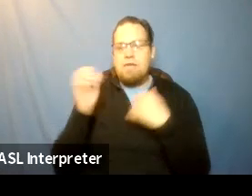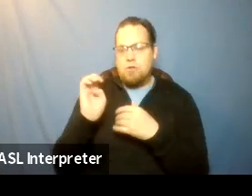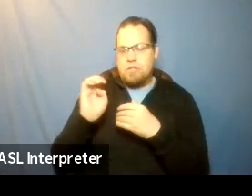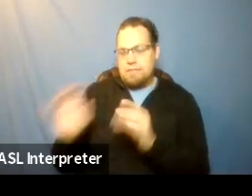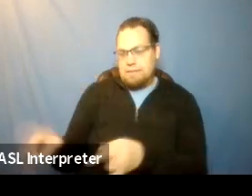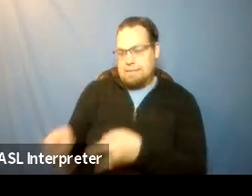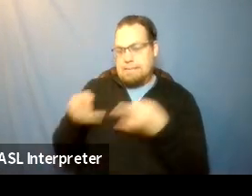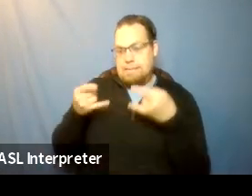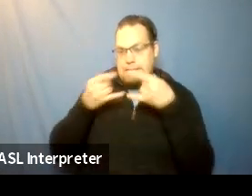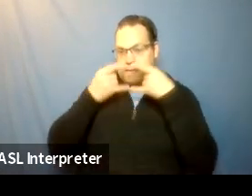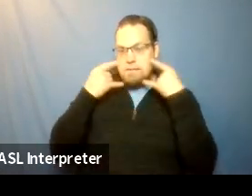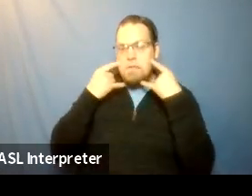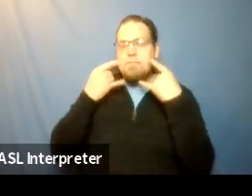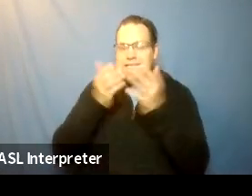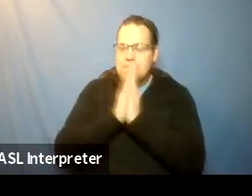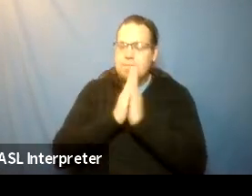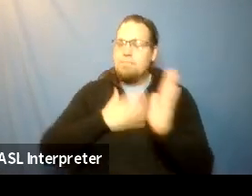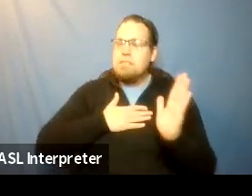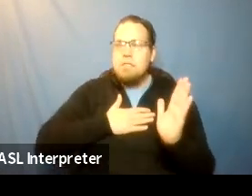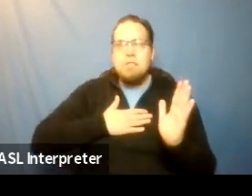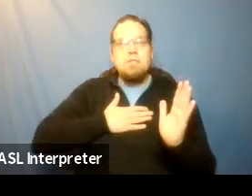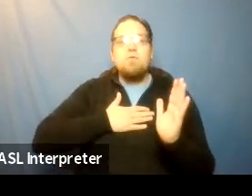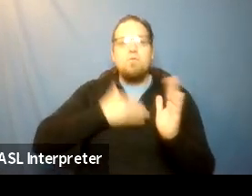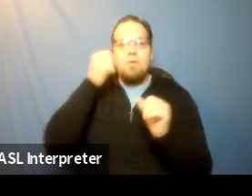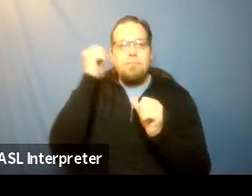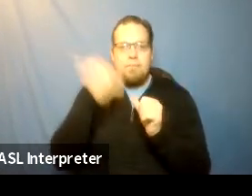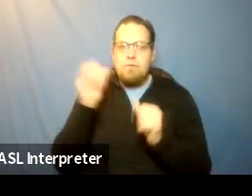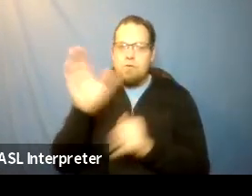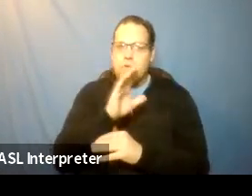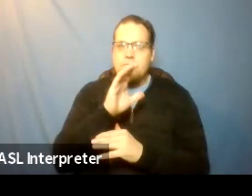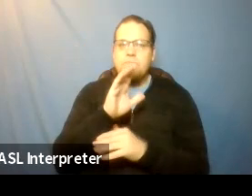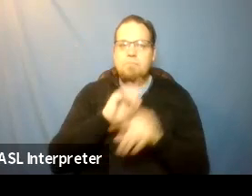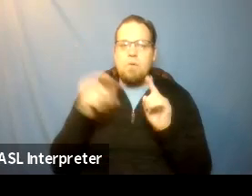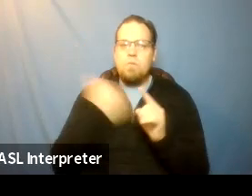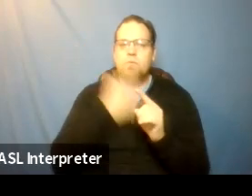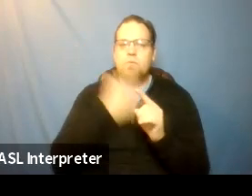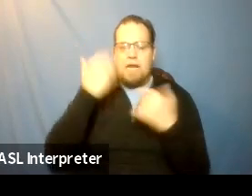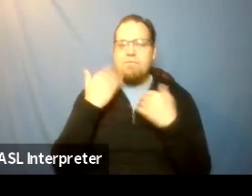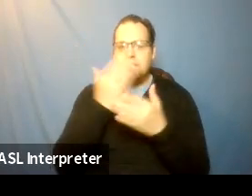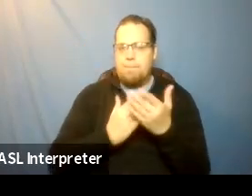asking that you do all you can to remember yours, but we will have some on site.